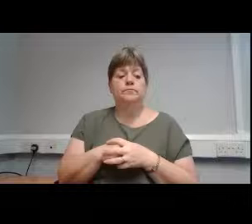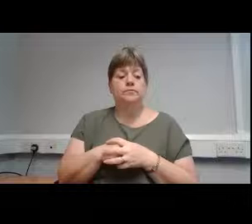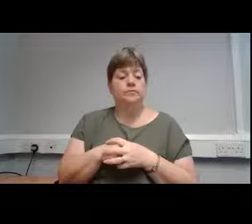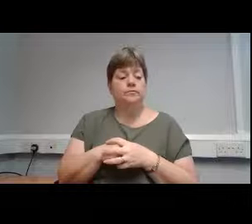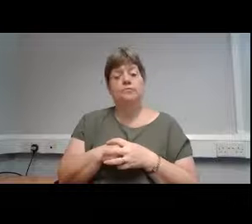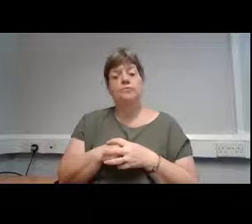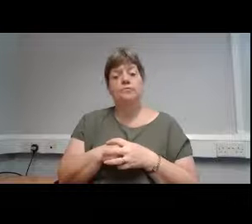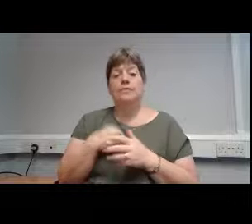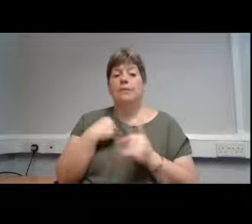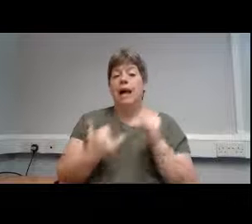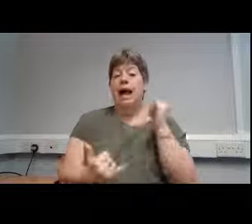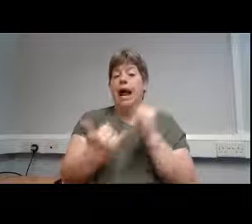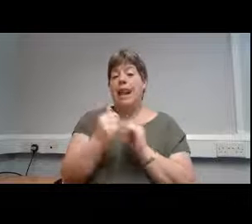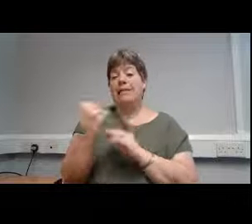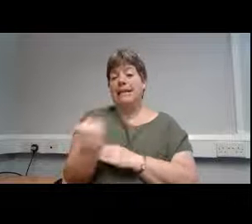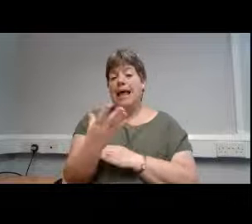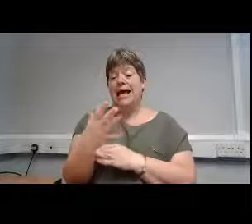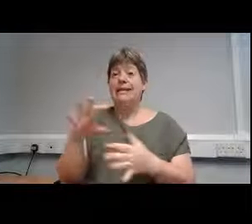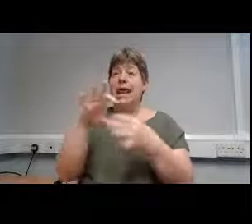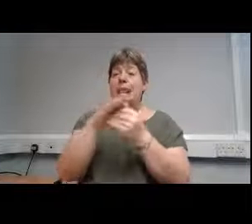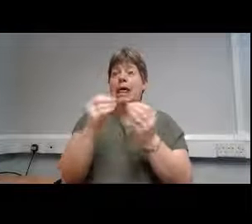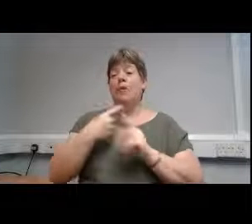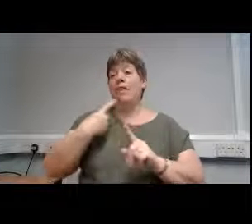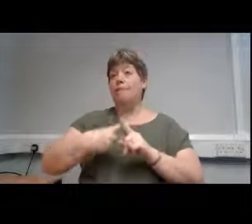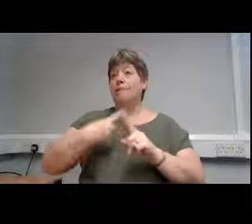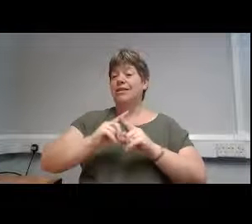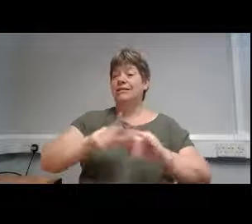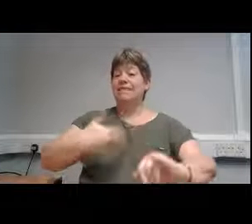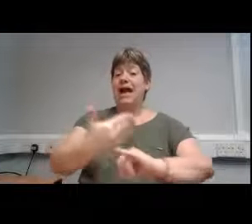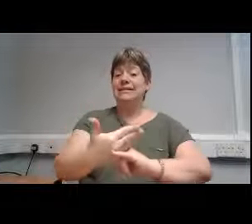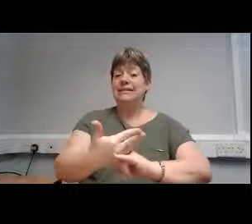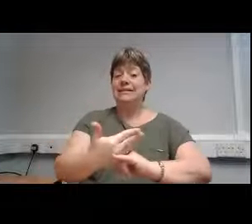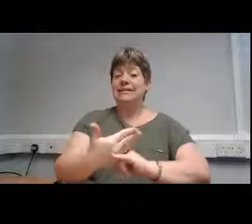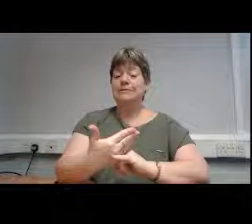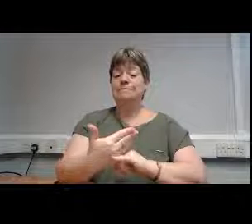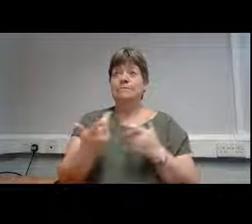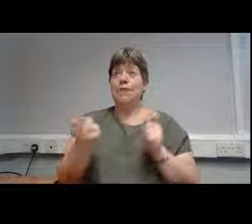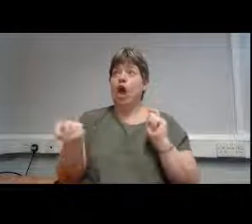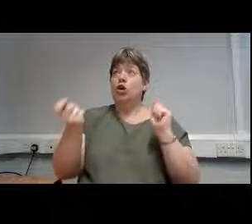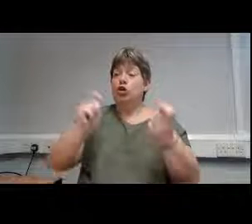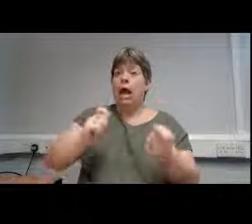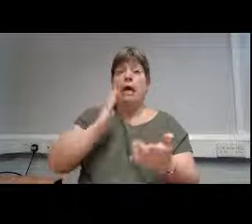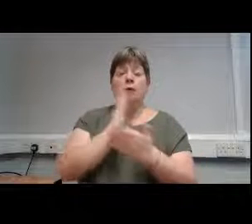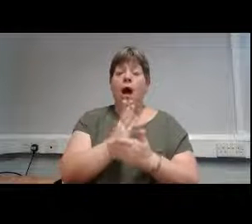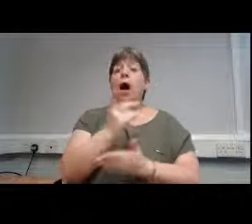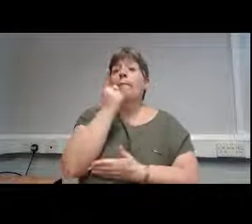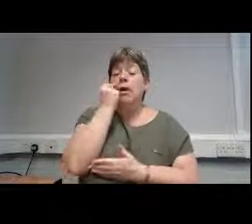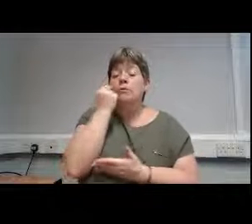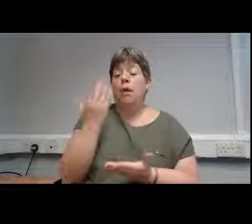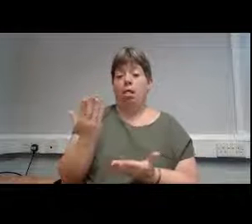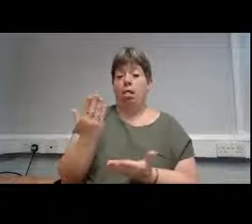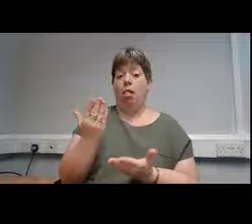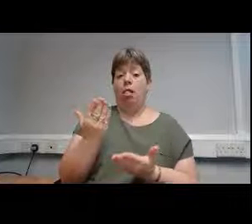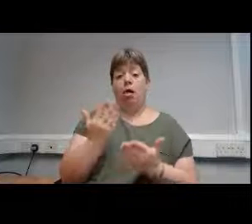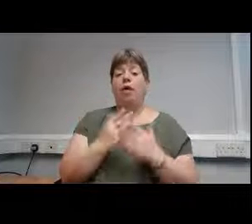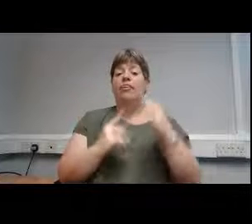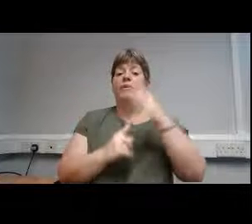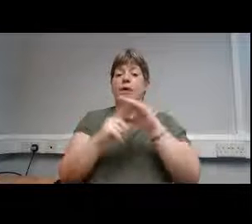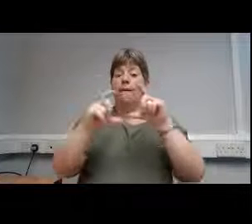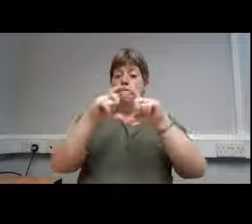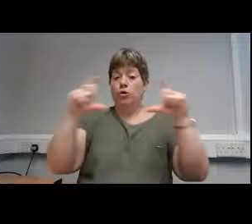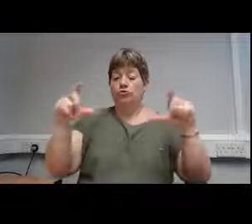And my last slide is just around positive endings, and that change is possible. So on the graph at the top